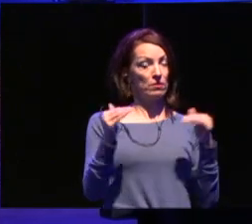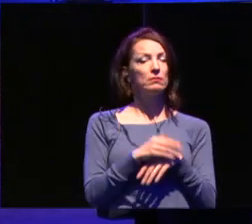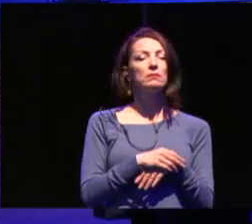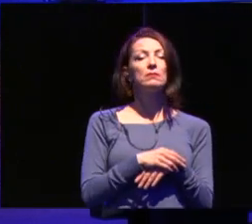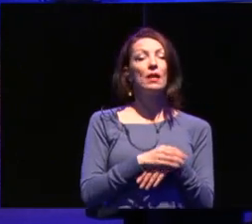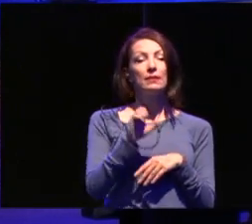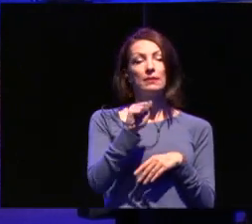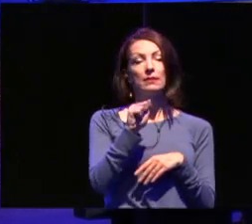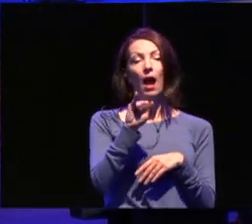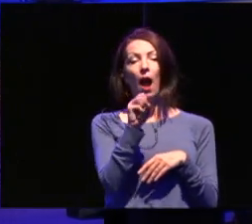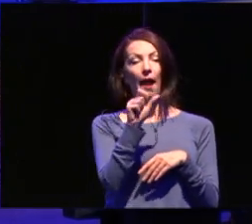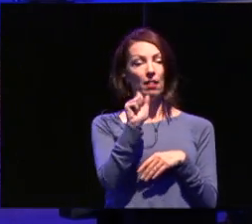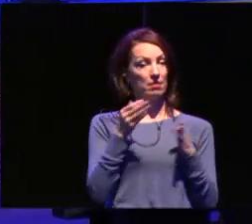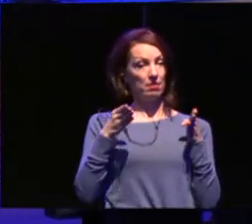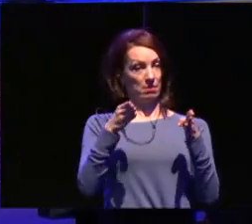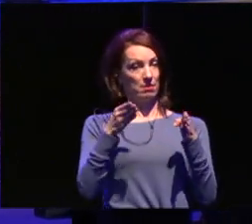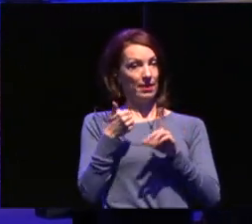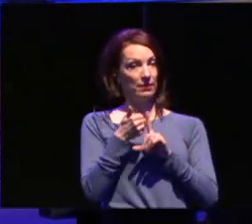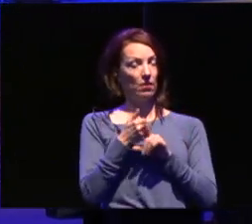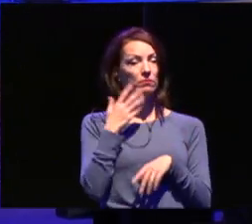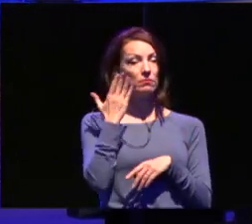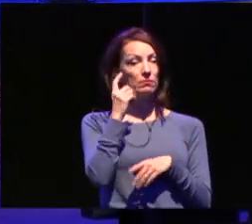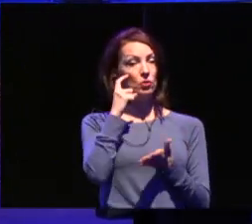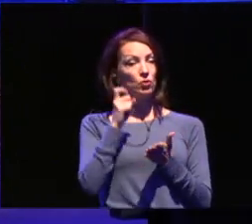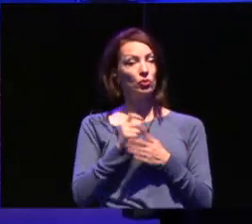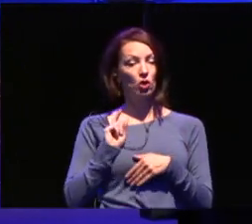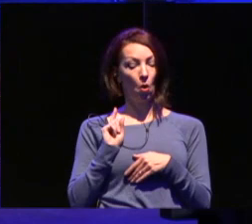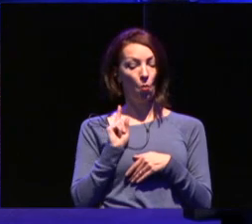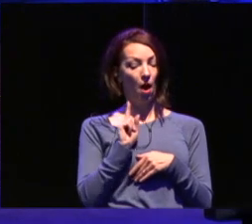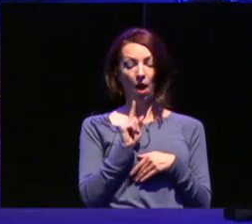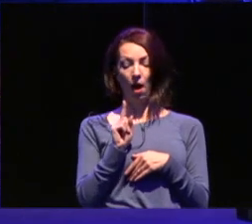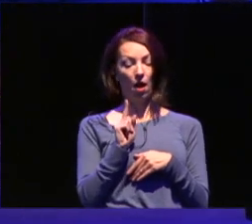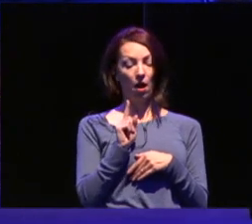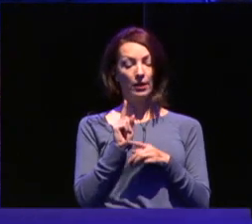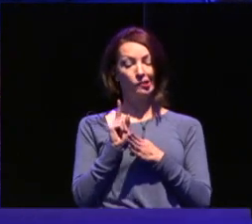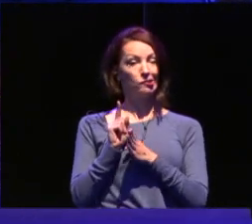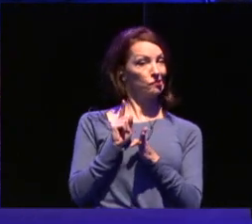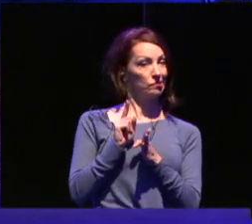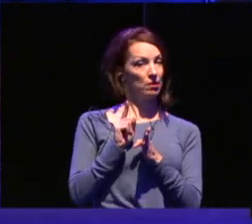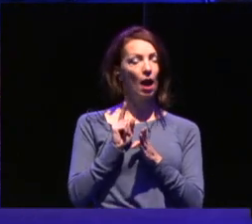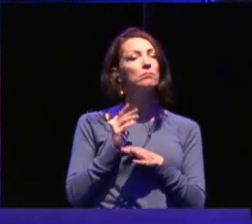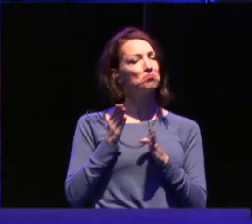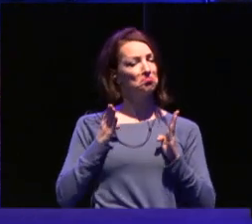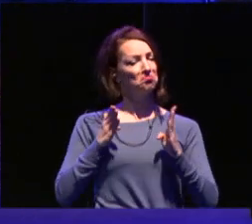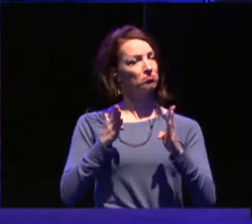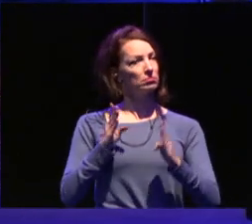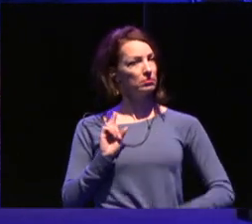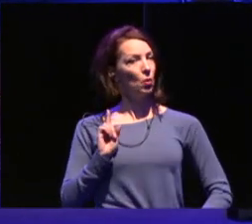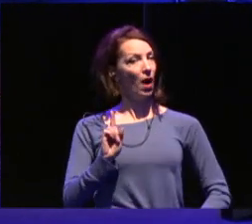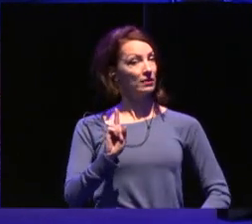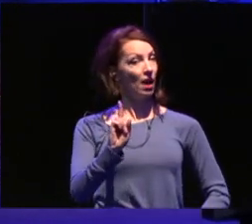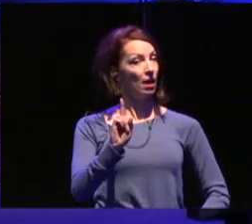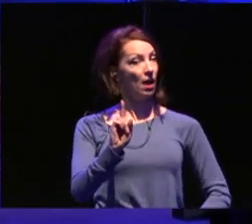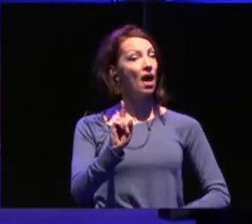the aisle itself. You notice that you're going to walk, and you're going to turn, and you're going to walk down the aisle. And